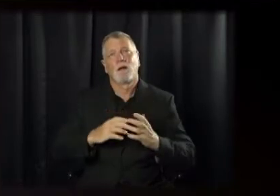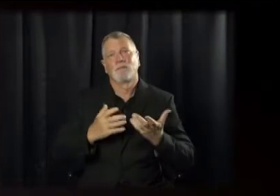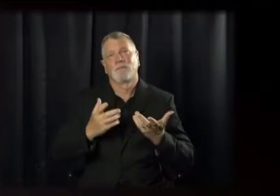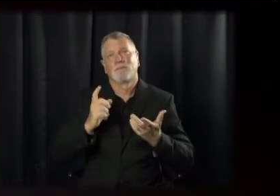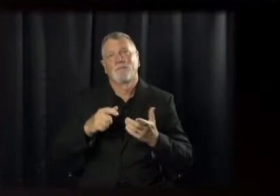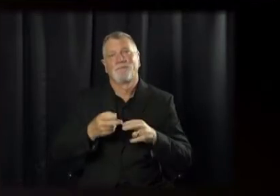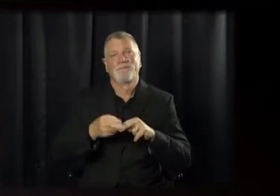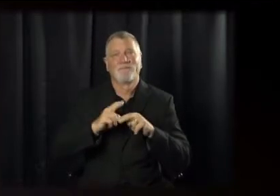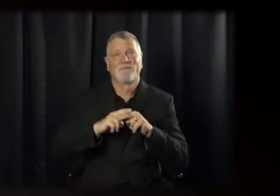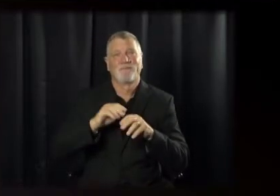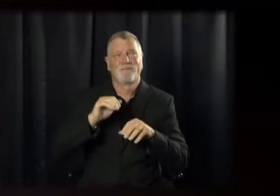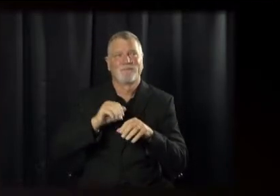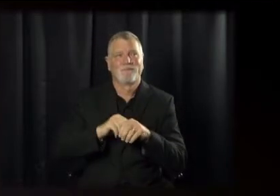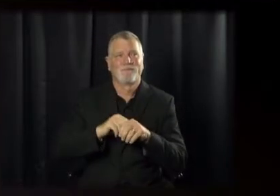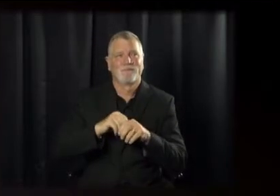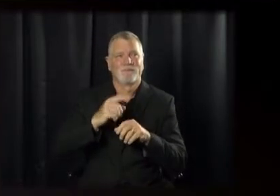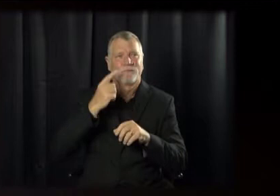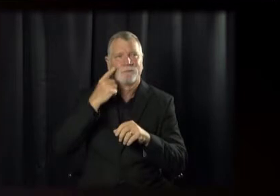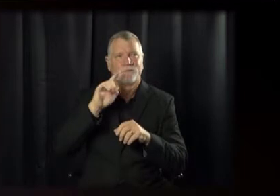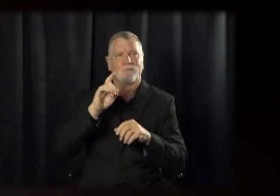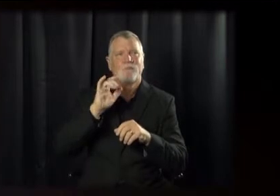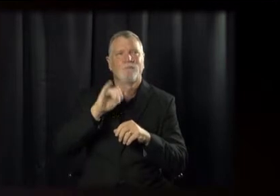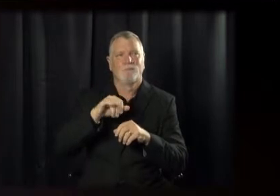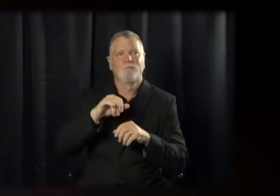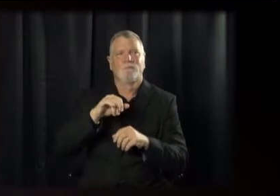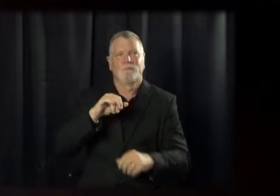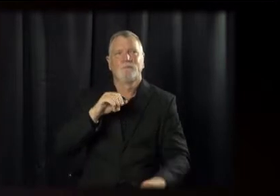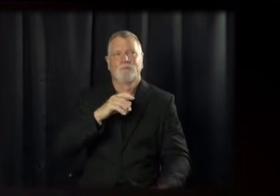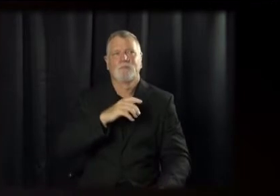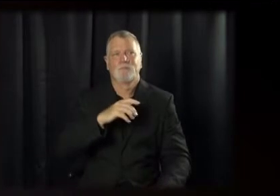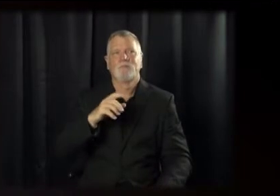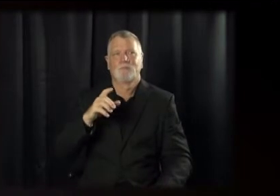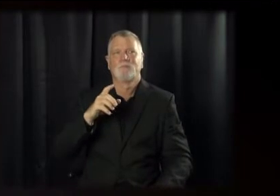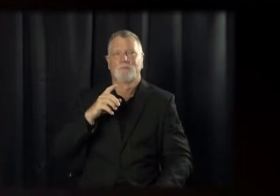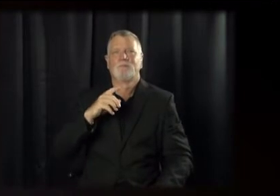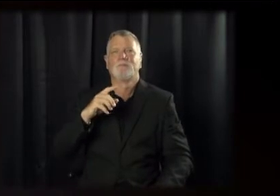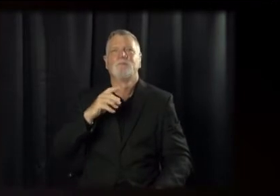experience increases of as much as 30%.